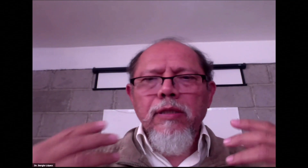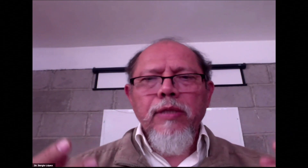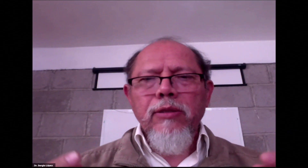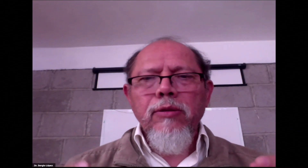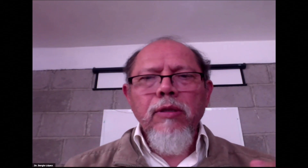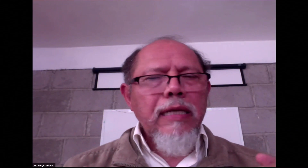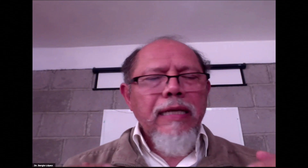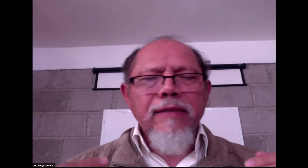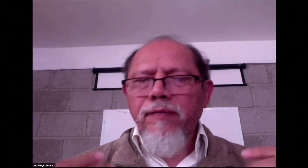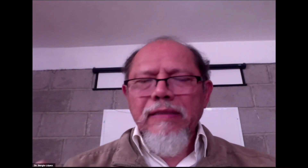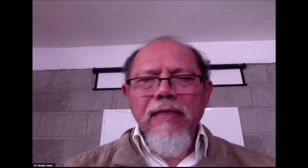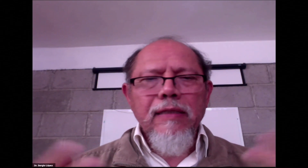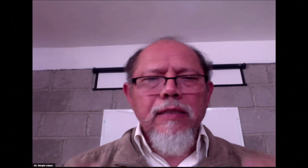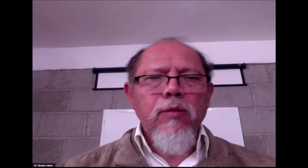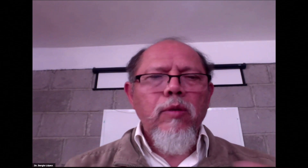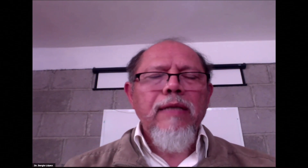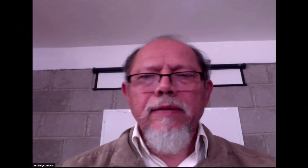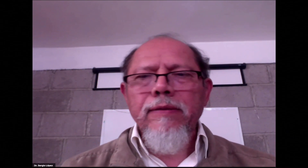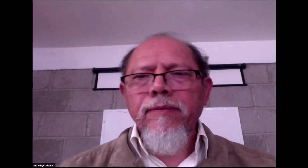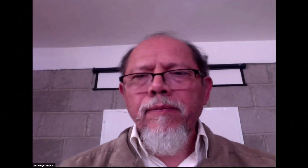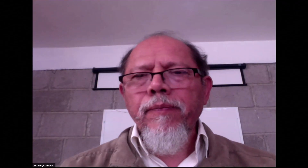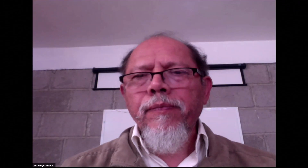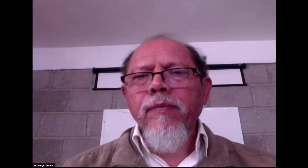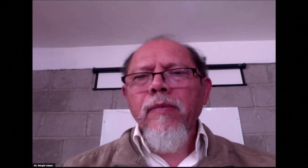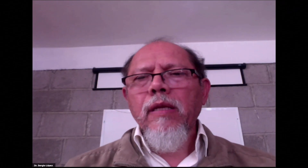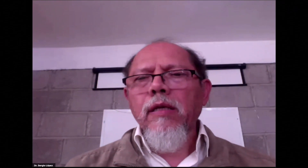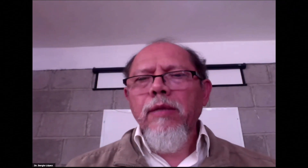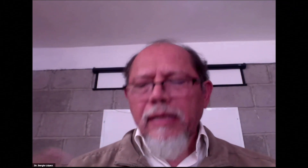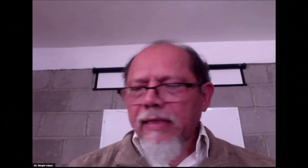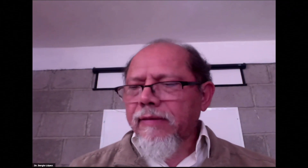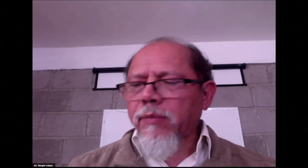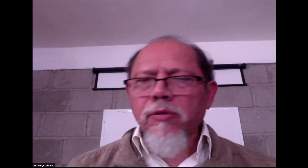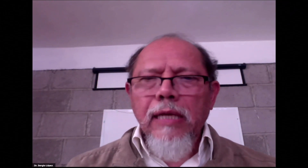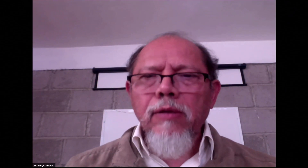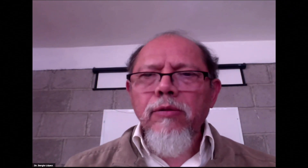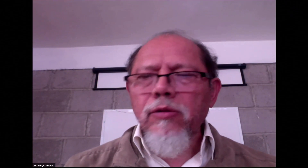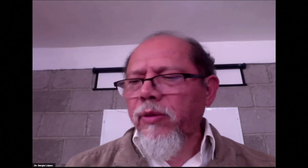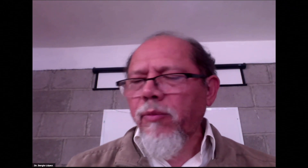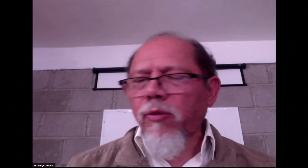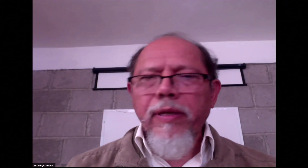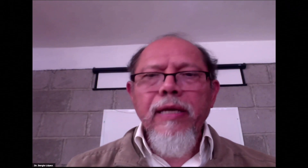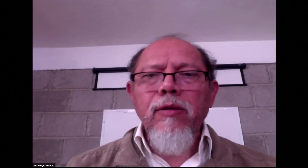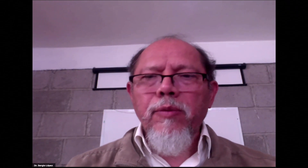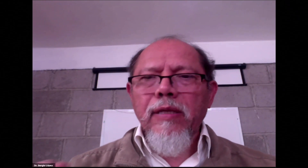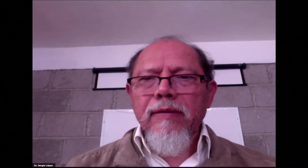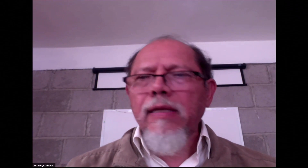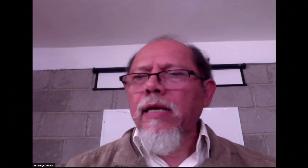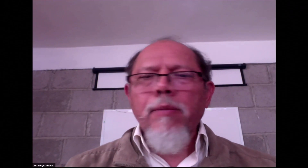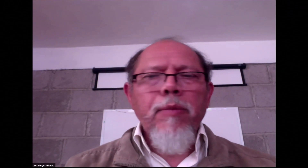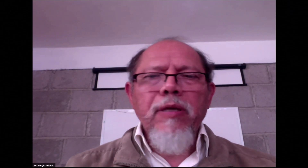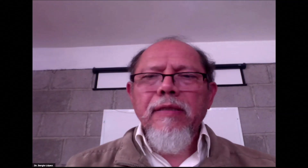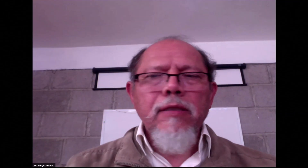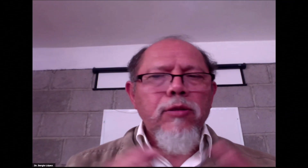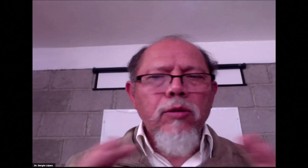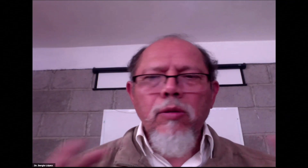is led to an extreme where it is difficult for a subject to be